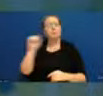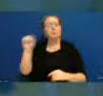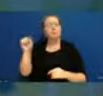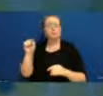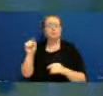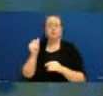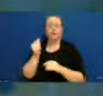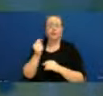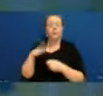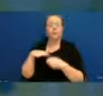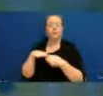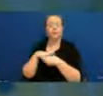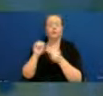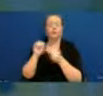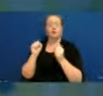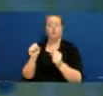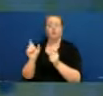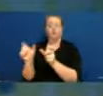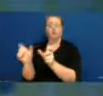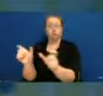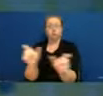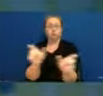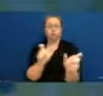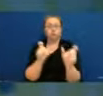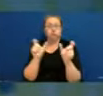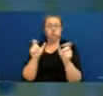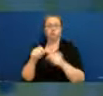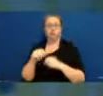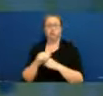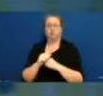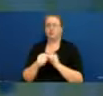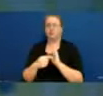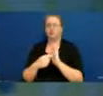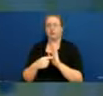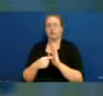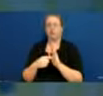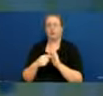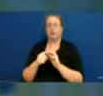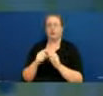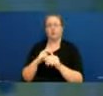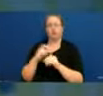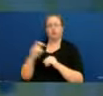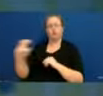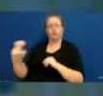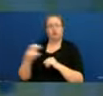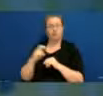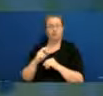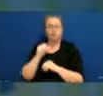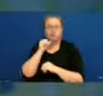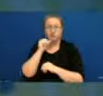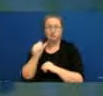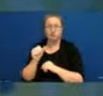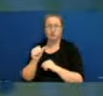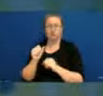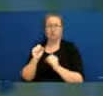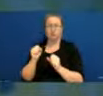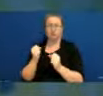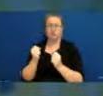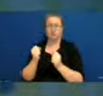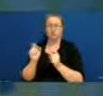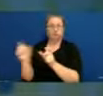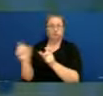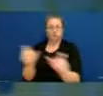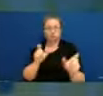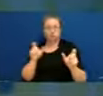very able to wall places off early, where where people moving back and forth is not